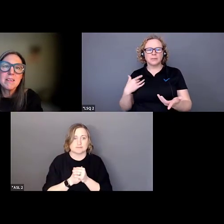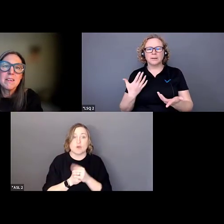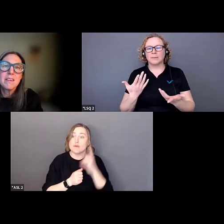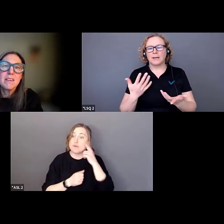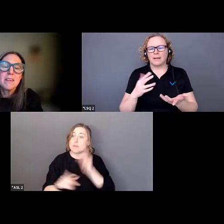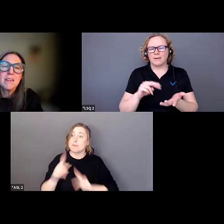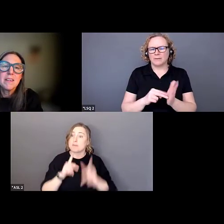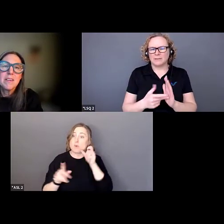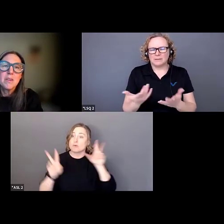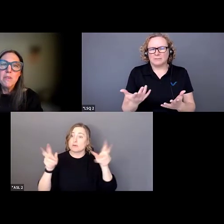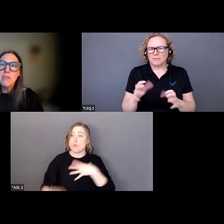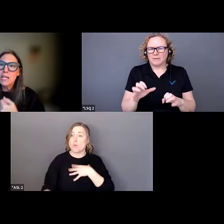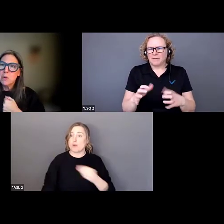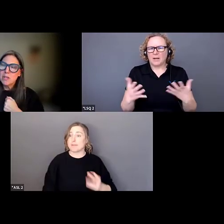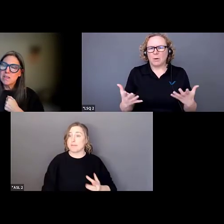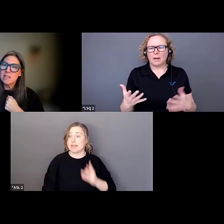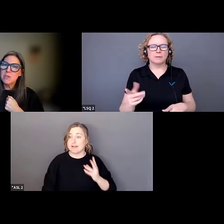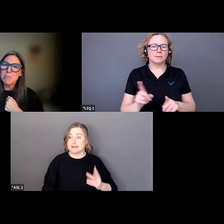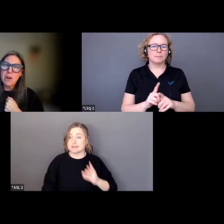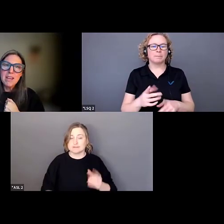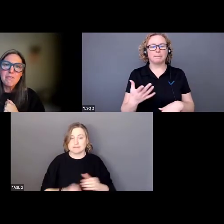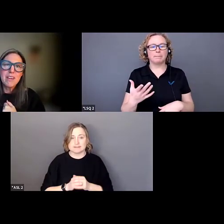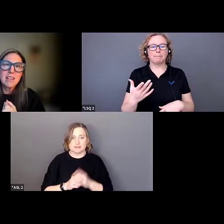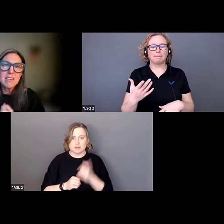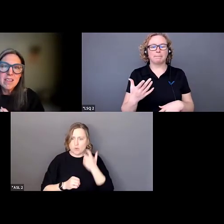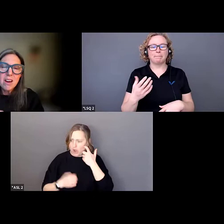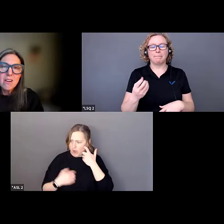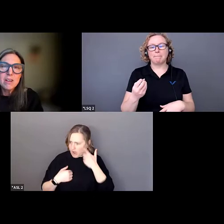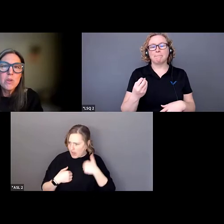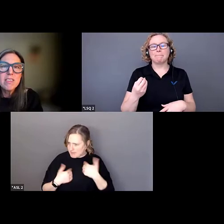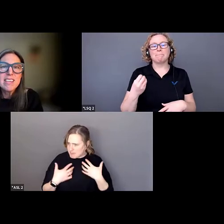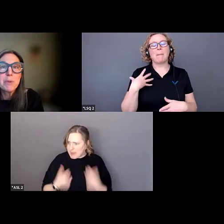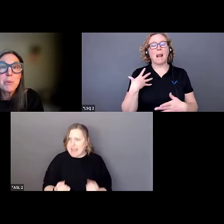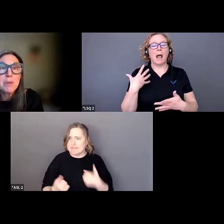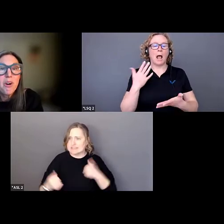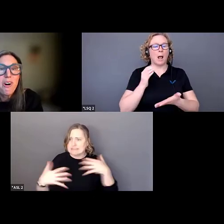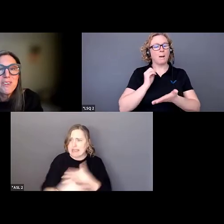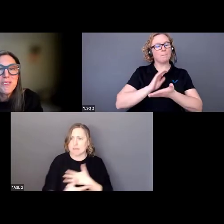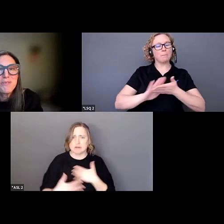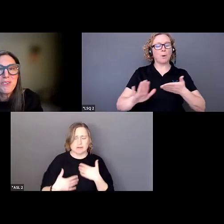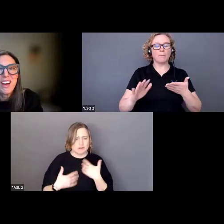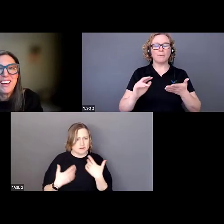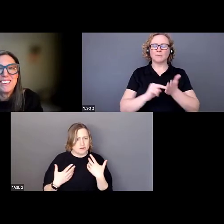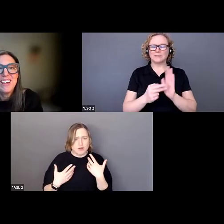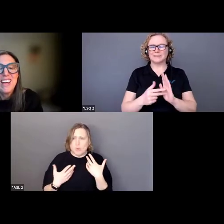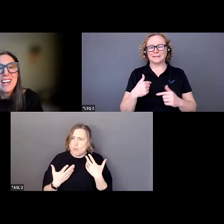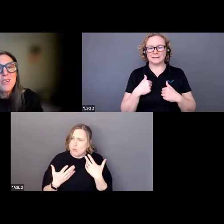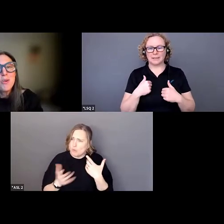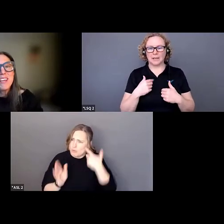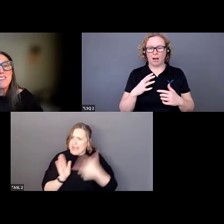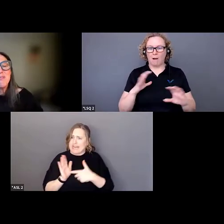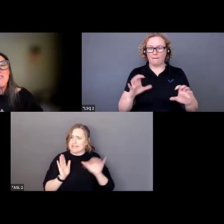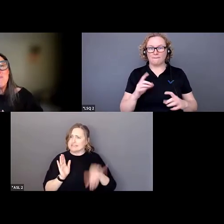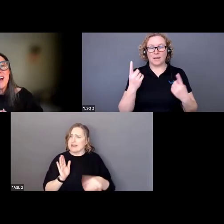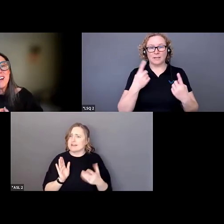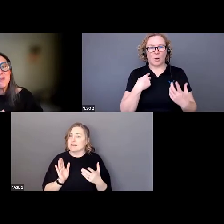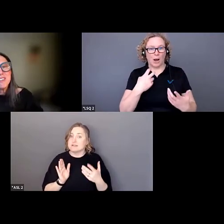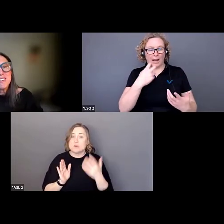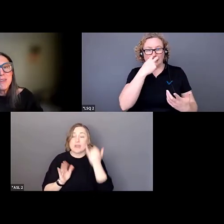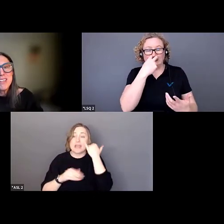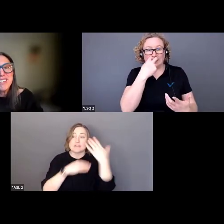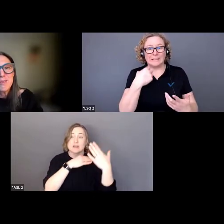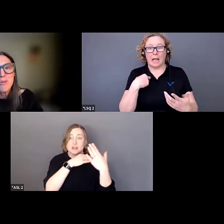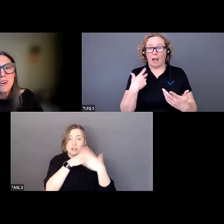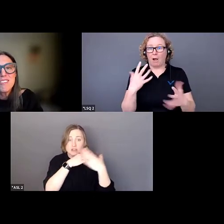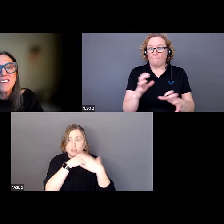polites, we feel like what we just did was brave and scary and risky, and we want to be honored for that. And so when we get the feedback that